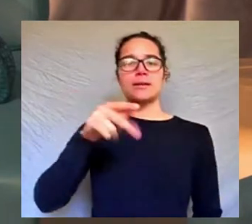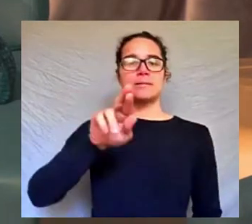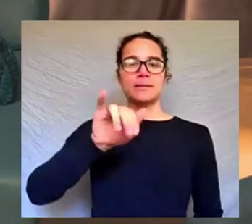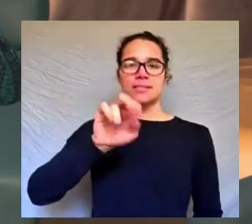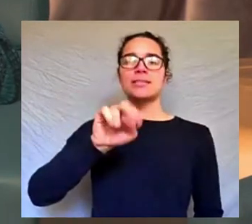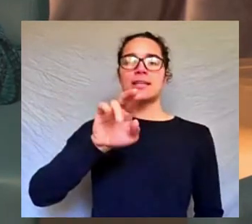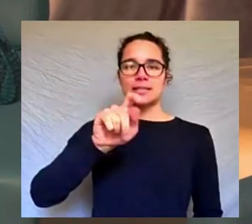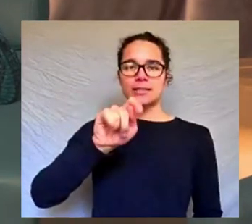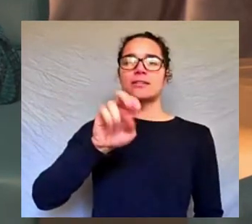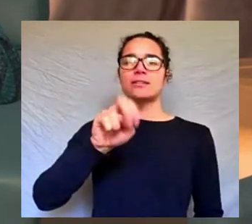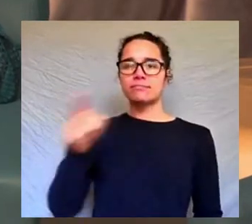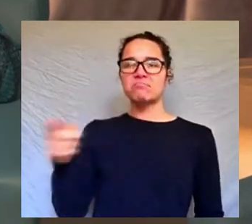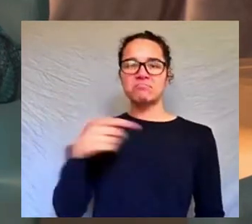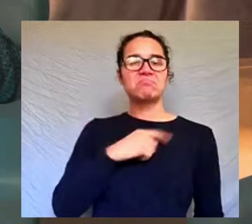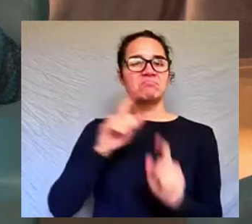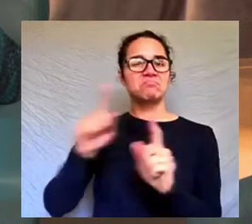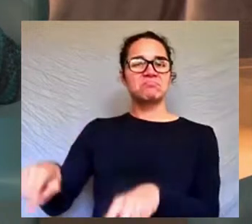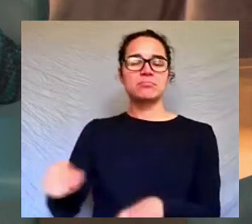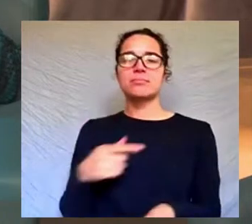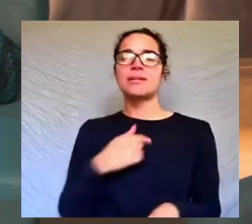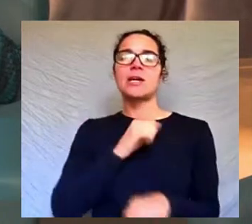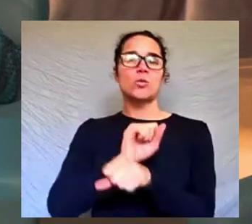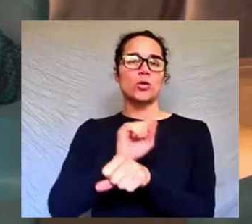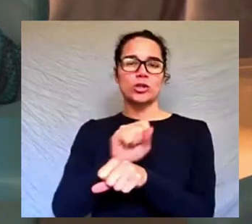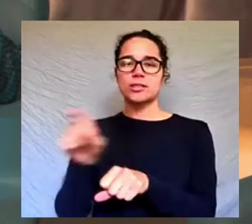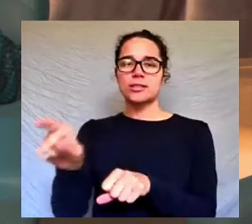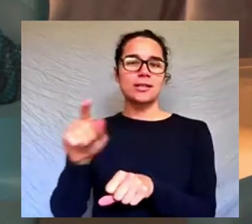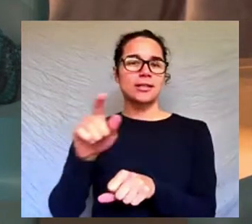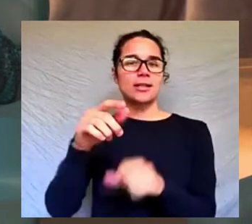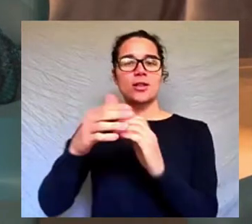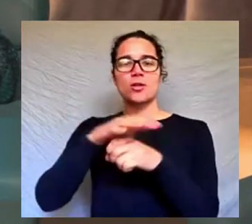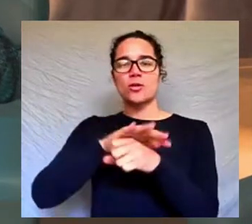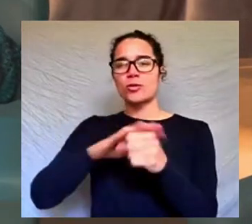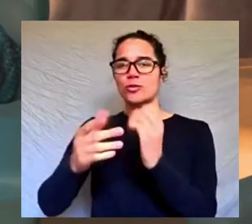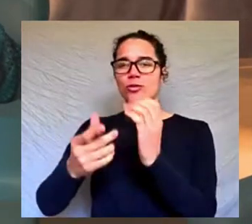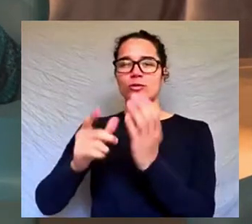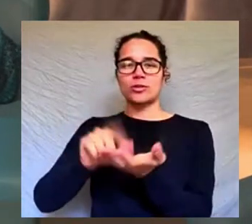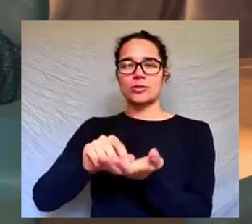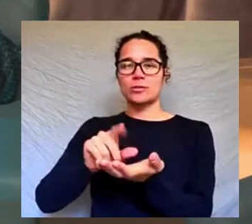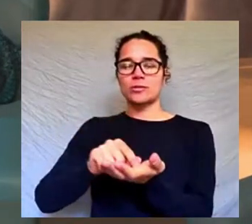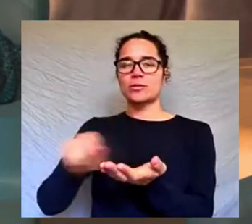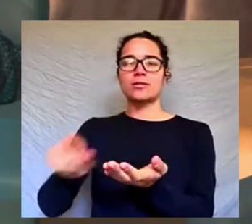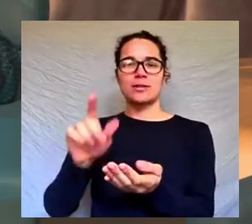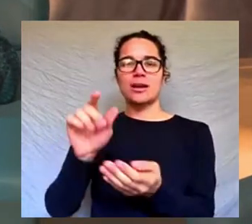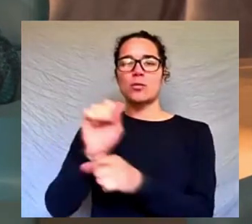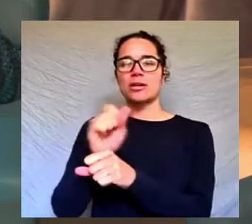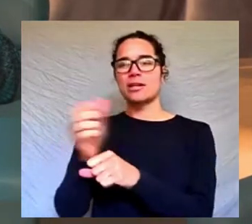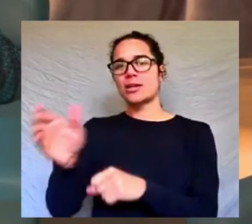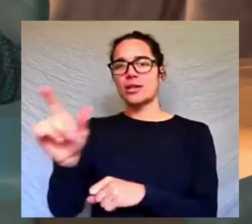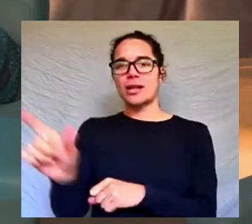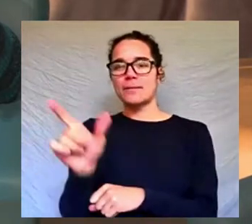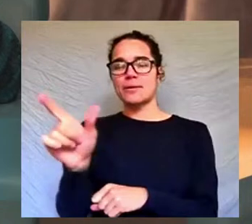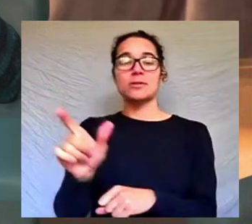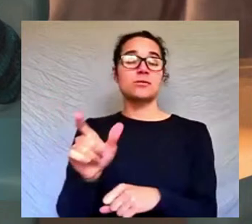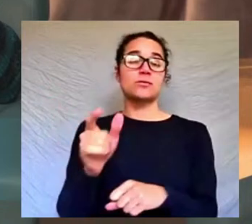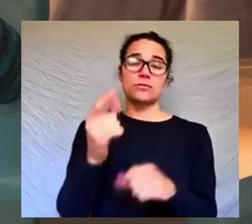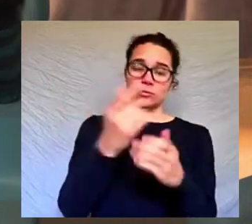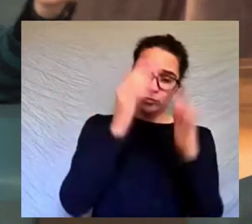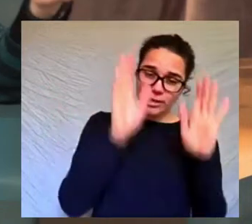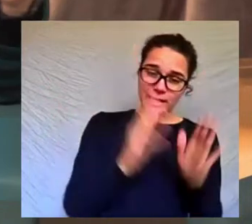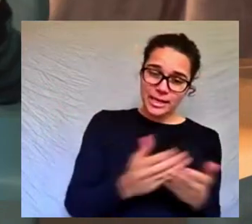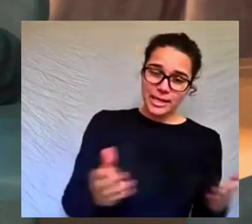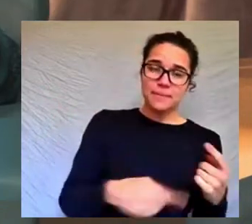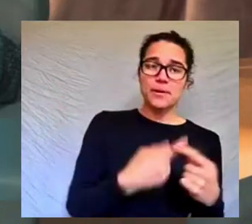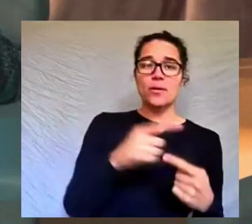newspaper, I worked in the library, and one of the wonderful things about the library, then Firestone, now it's probably